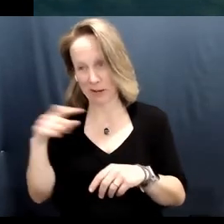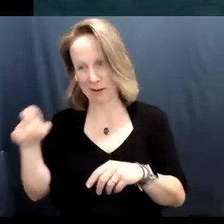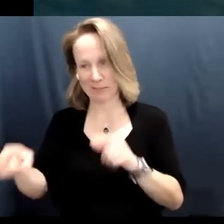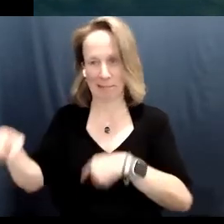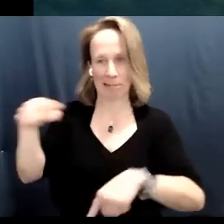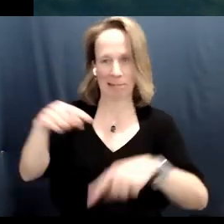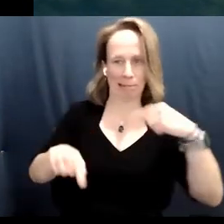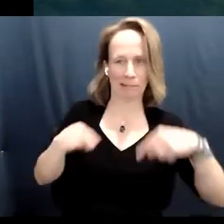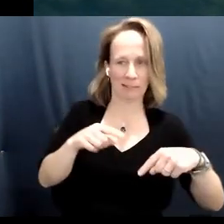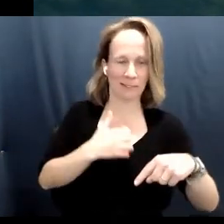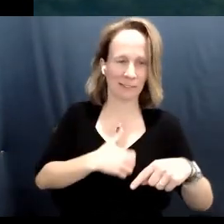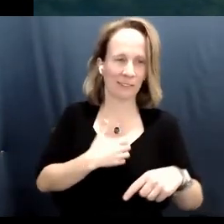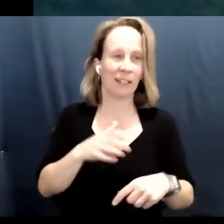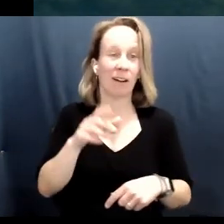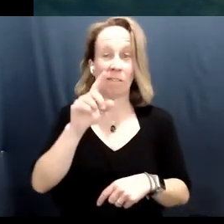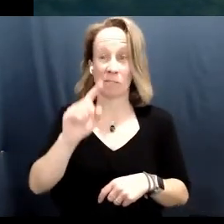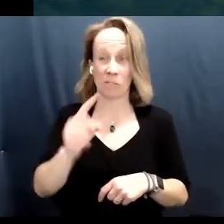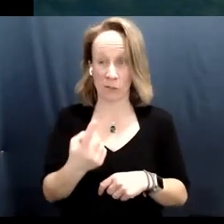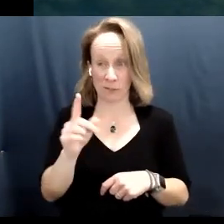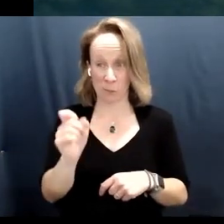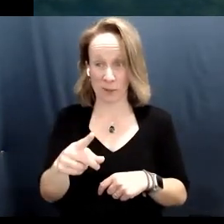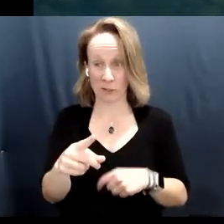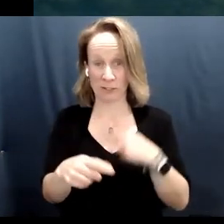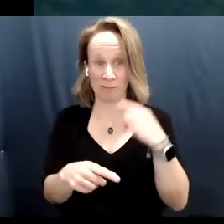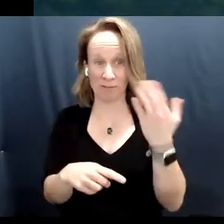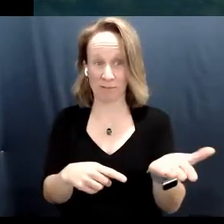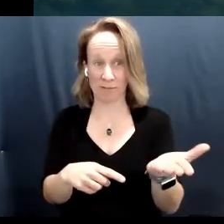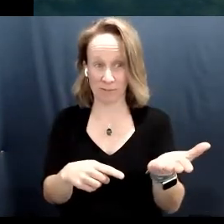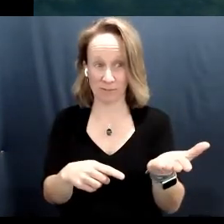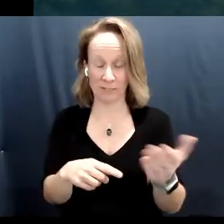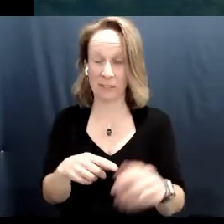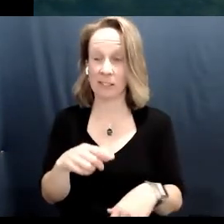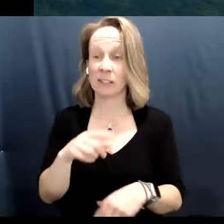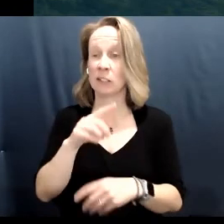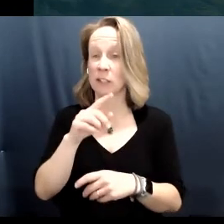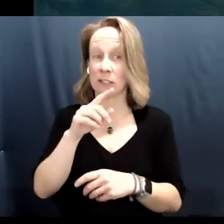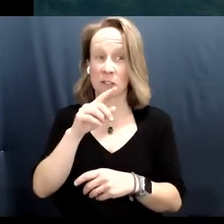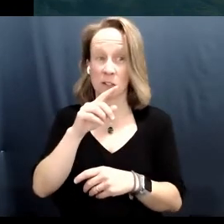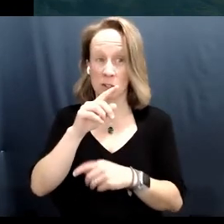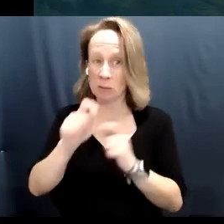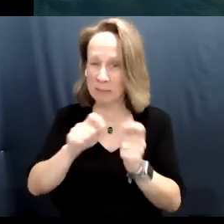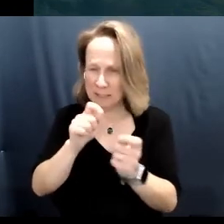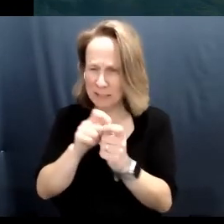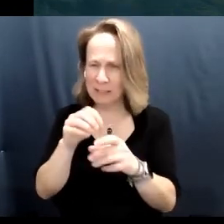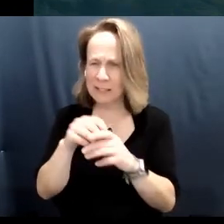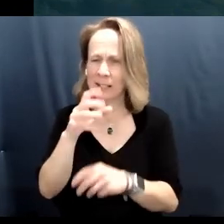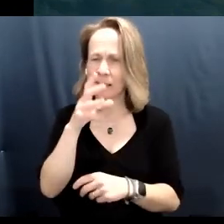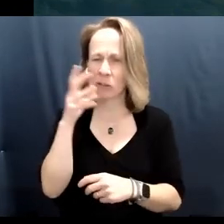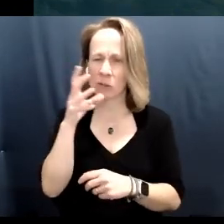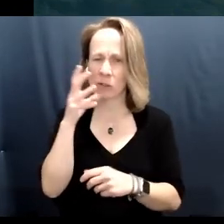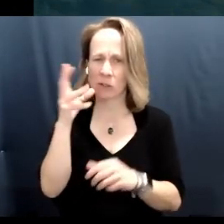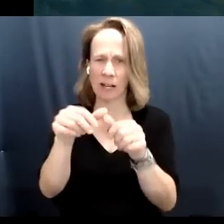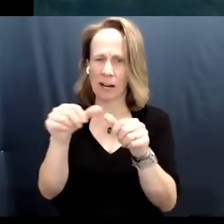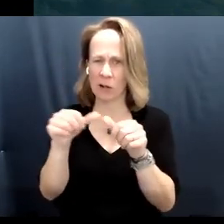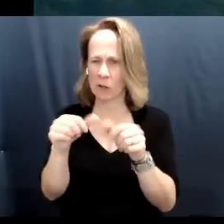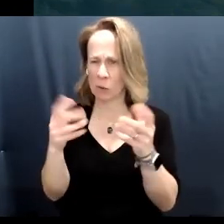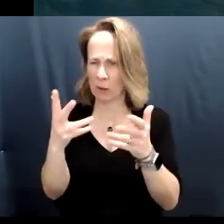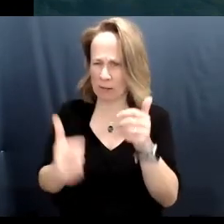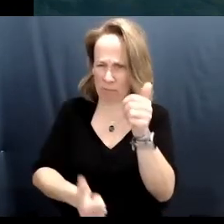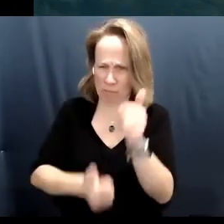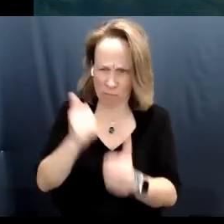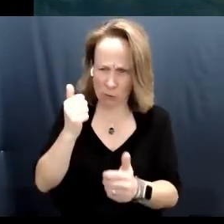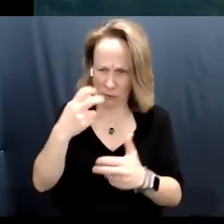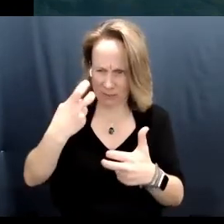Okay, this is the first question. Particularly in rural areas, what is the most difficult part of holding a sexual